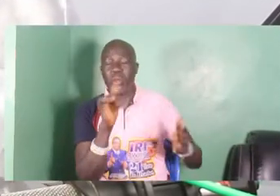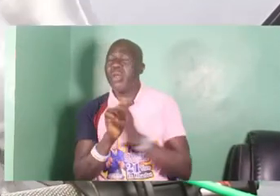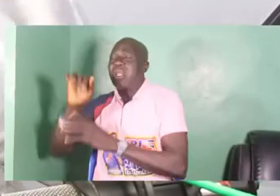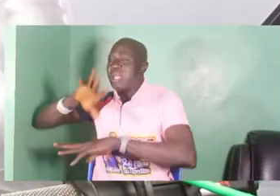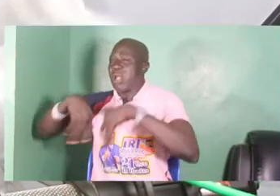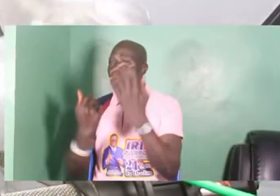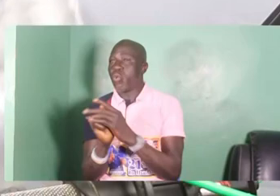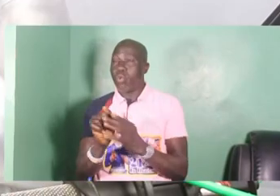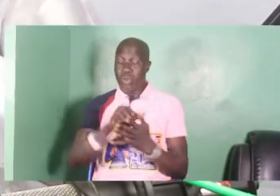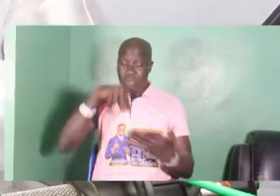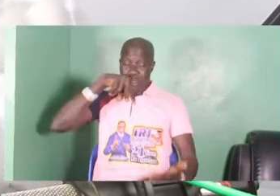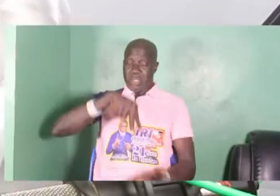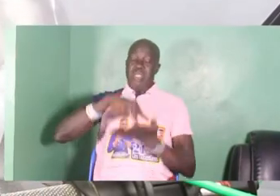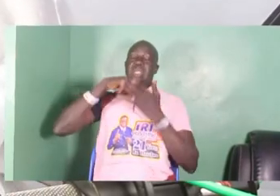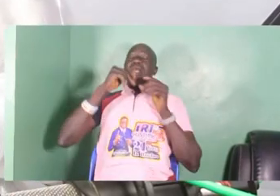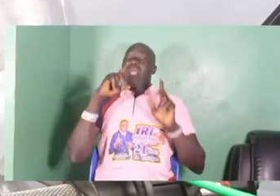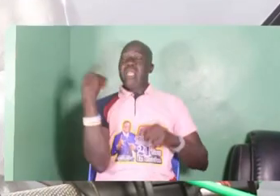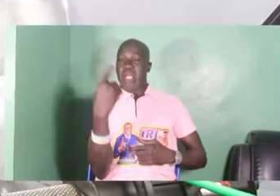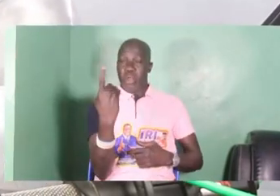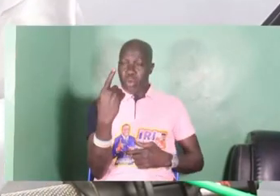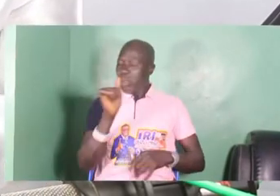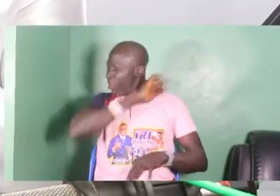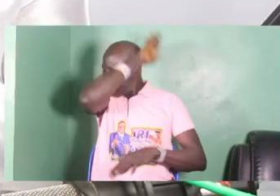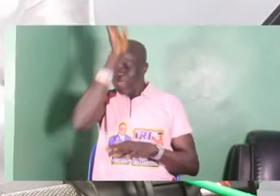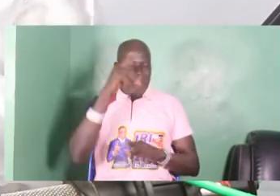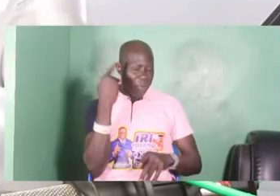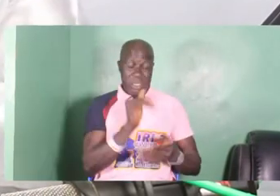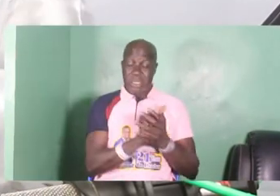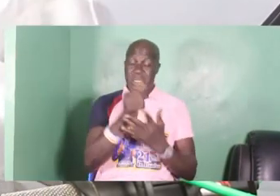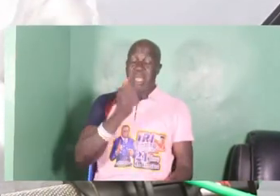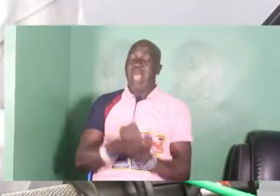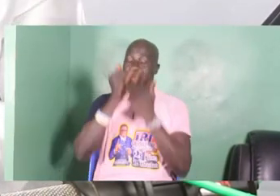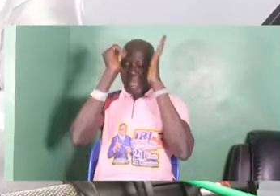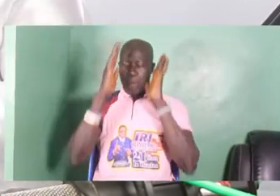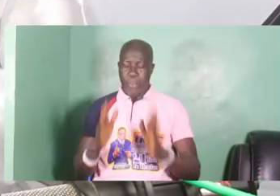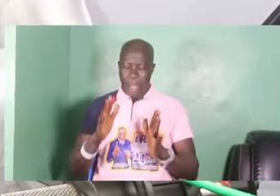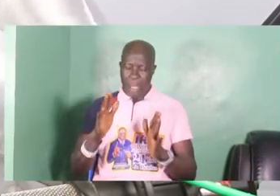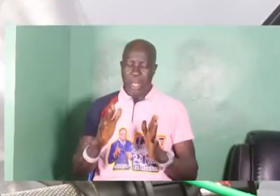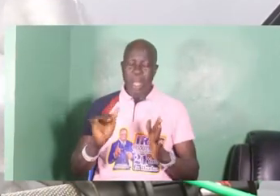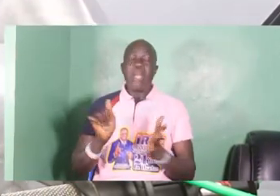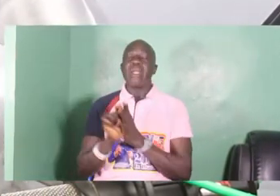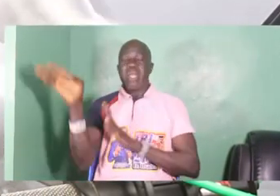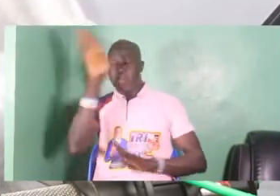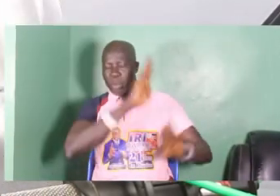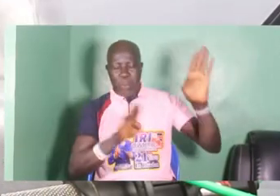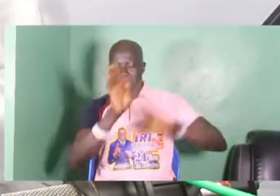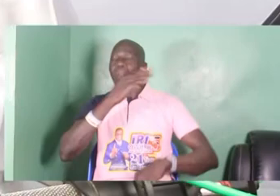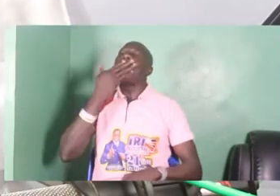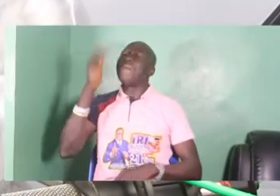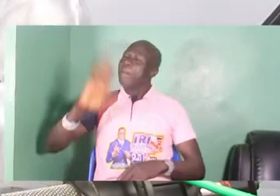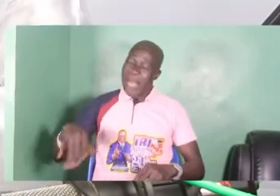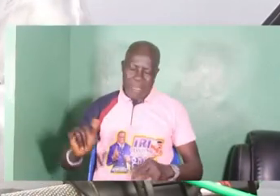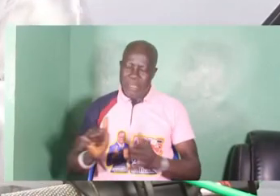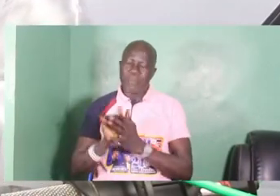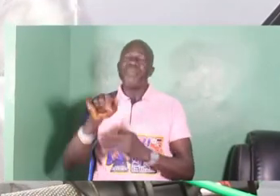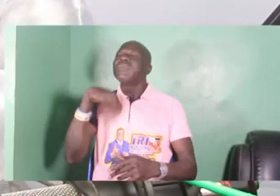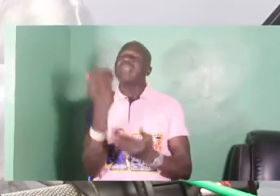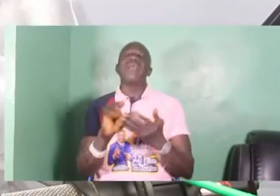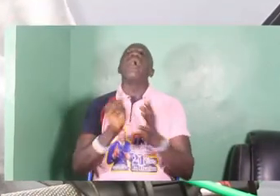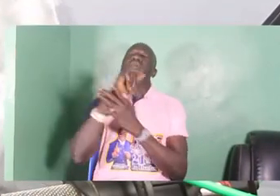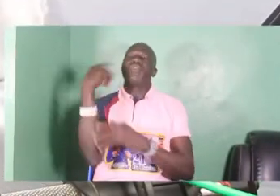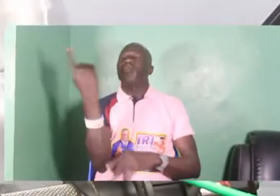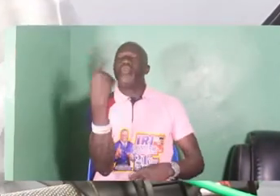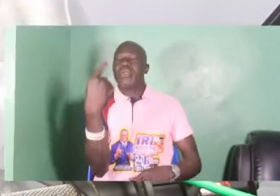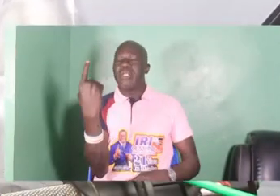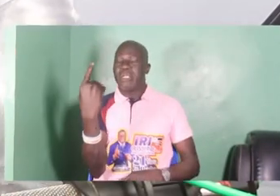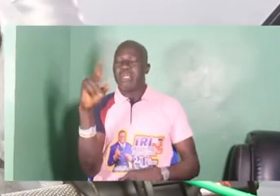máa ń dá dúró ni. They will be stagnated. Wọ́n èyí olùrànlọ́wọ́ kankan. They will not see any helper. Ogun burúkú ni. It's an evil battle. Ogun ìdánìkan